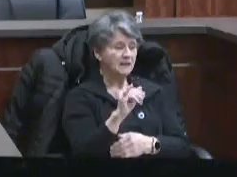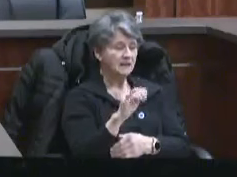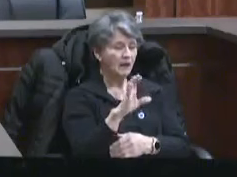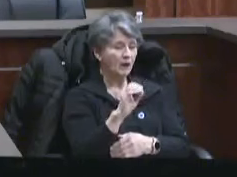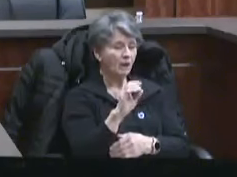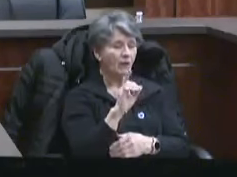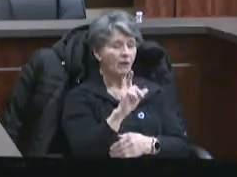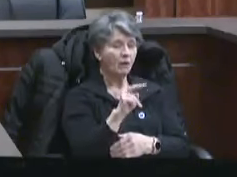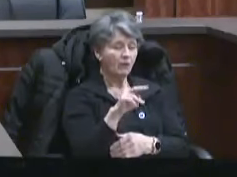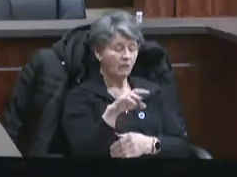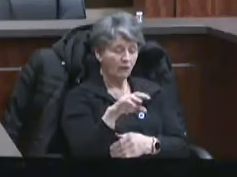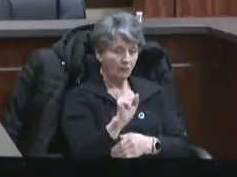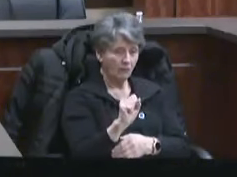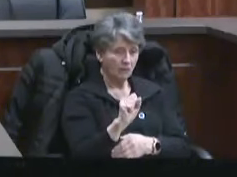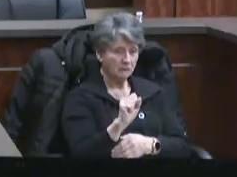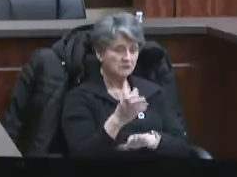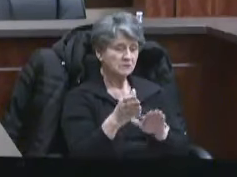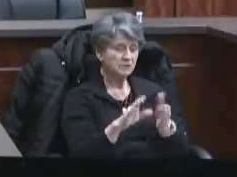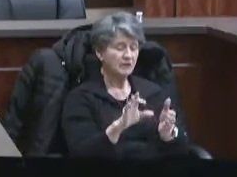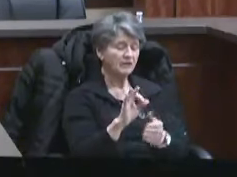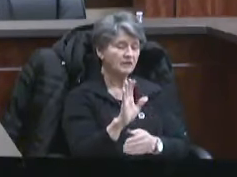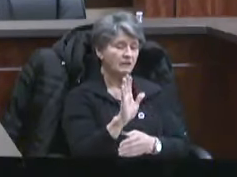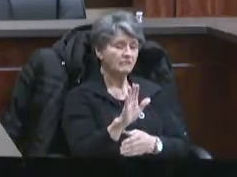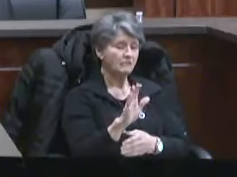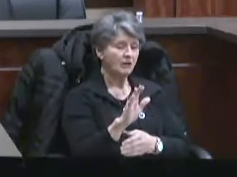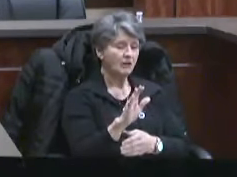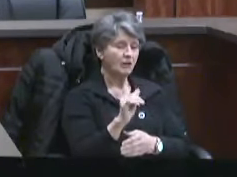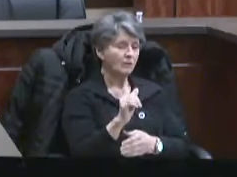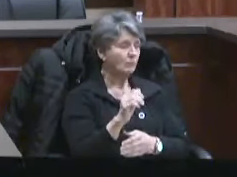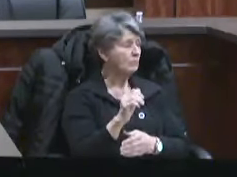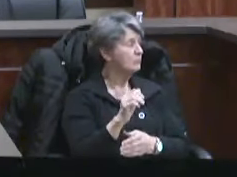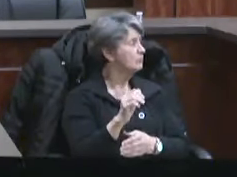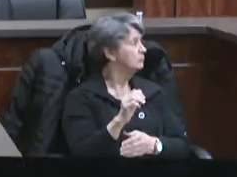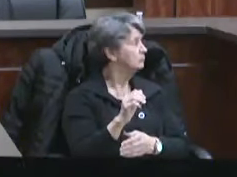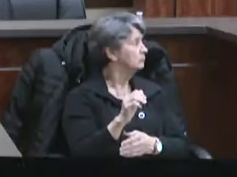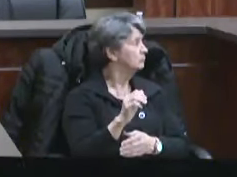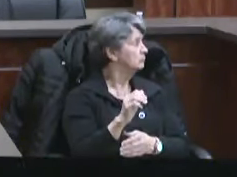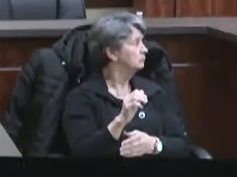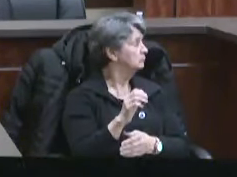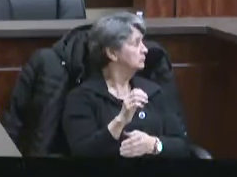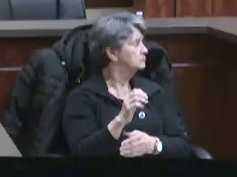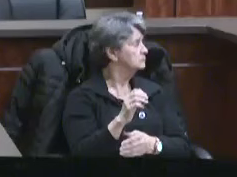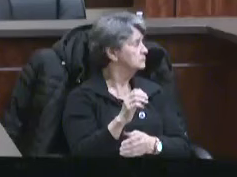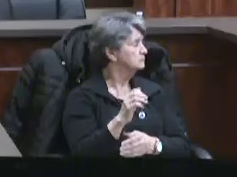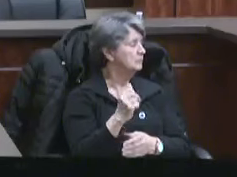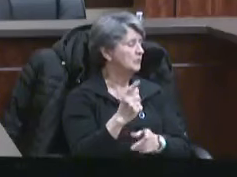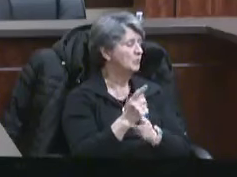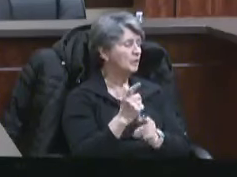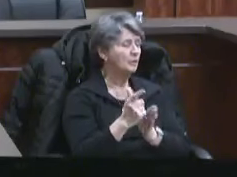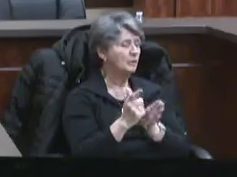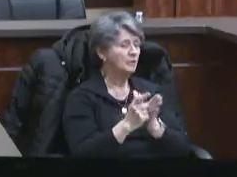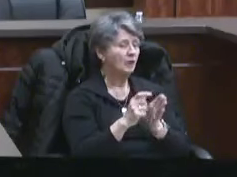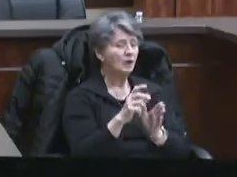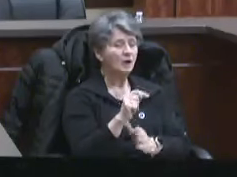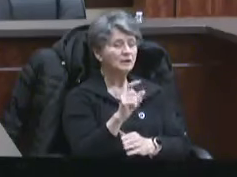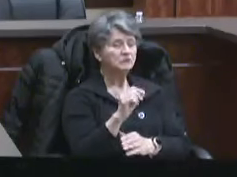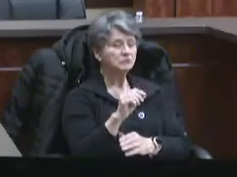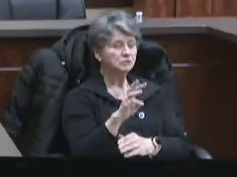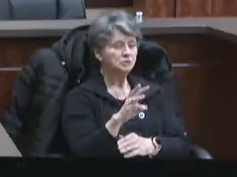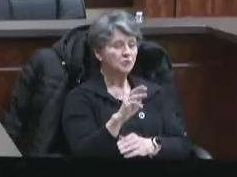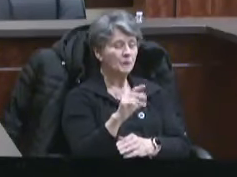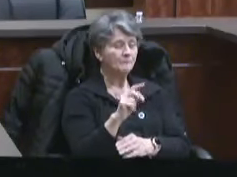Appeals on the passing of her brother-in-law, Stu Mitchell. Also, as you just heard, Wayne Beecraft,